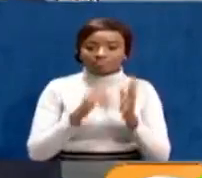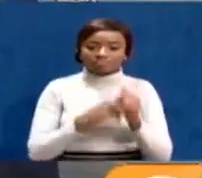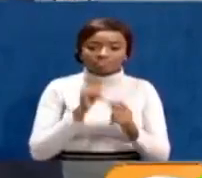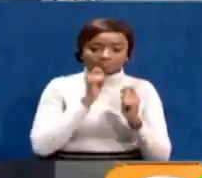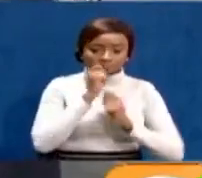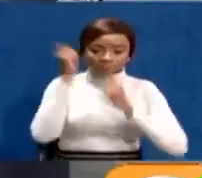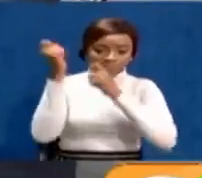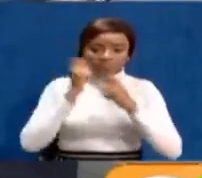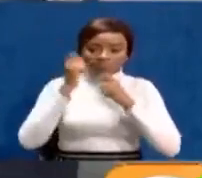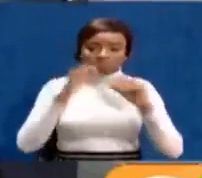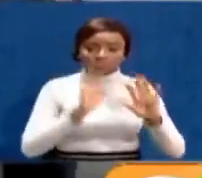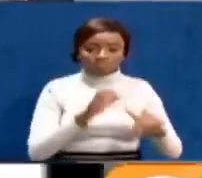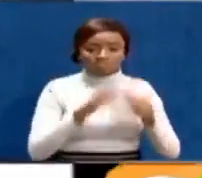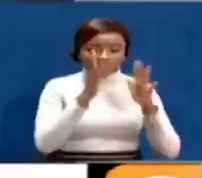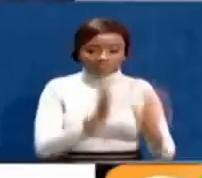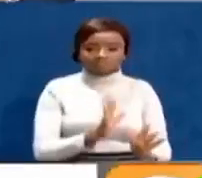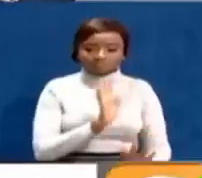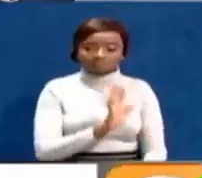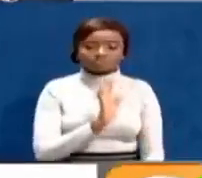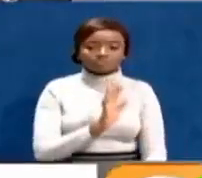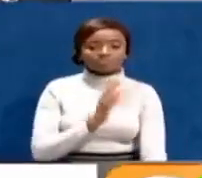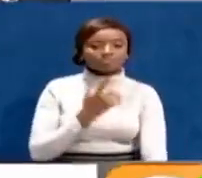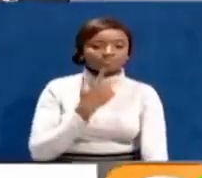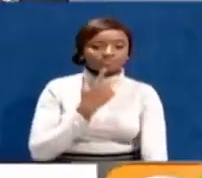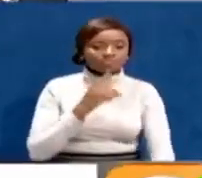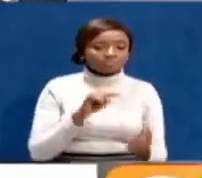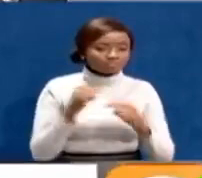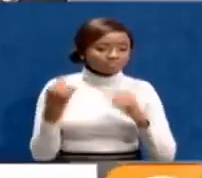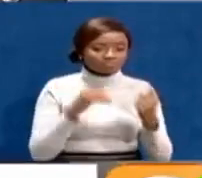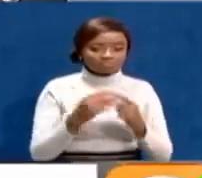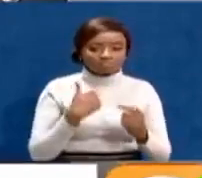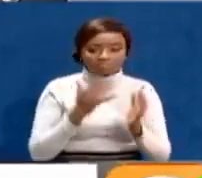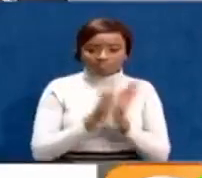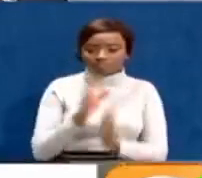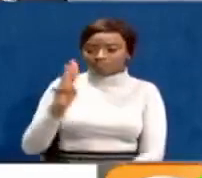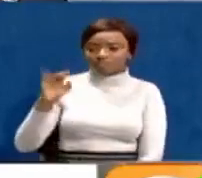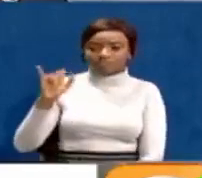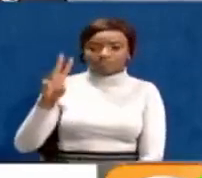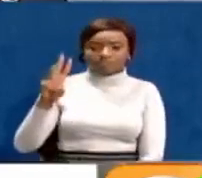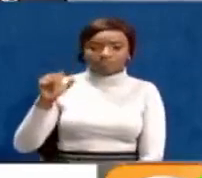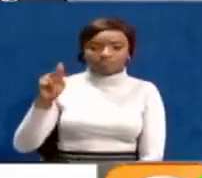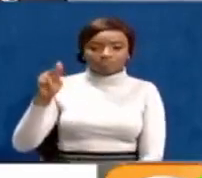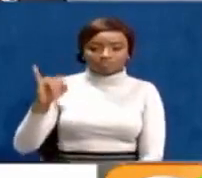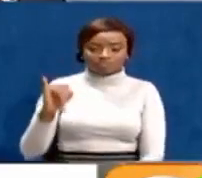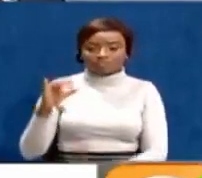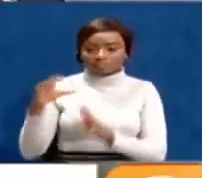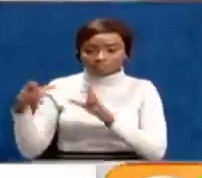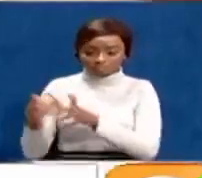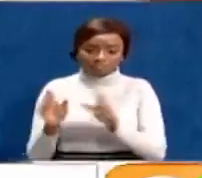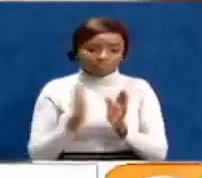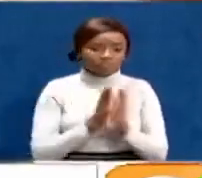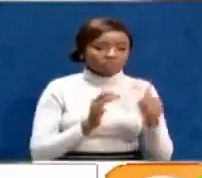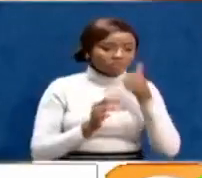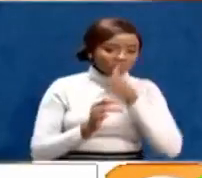Sugarcane farmers have formally applied to be enjoined in a land tussle pitting Miwani Sugar Company and a private investor. Under the